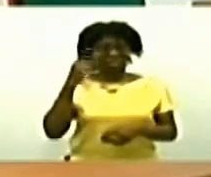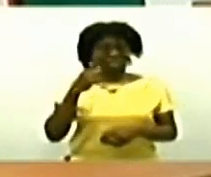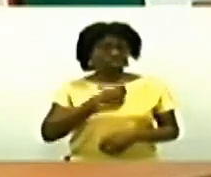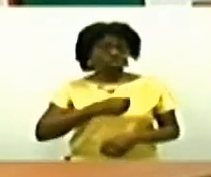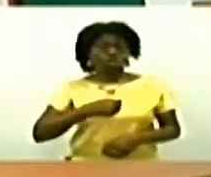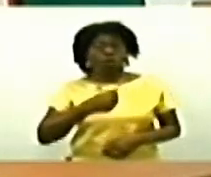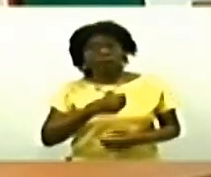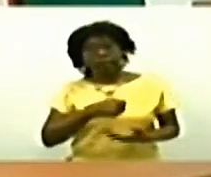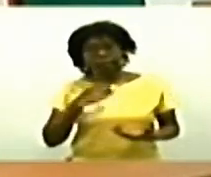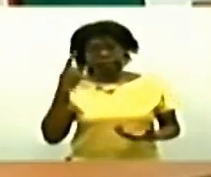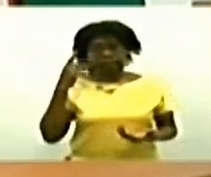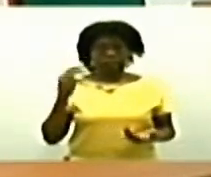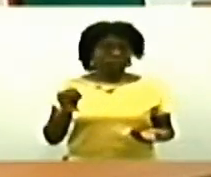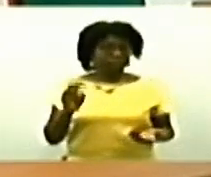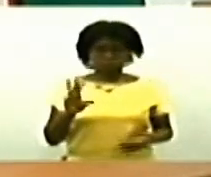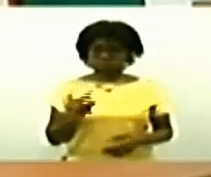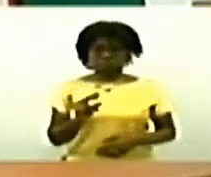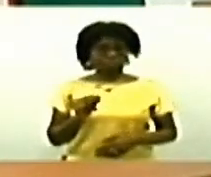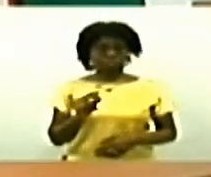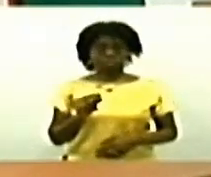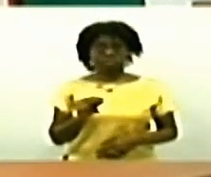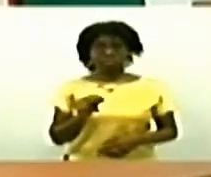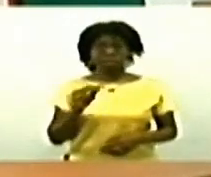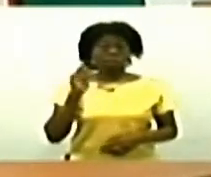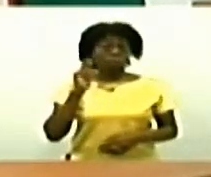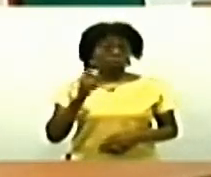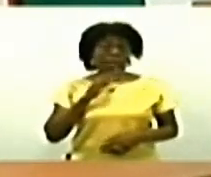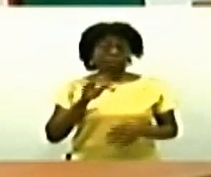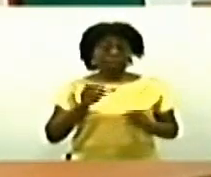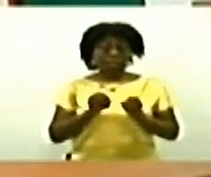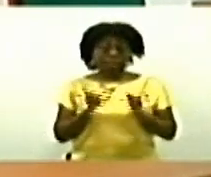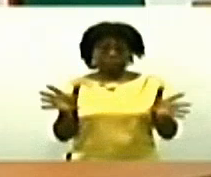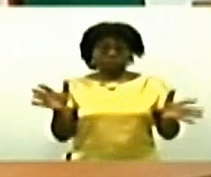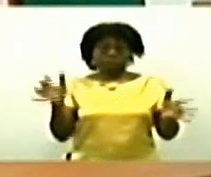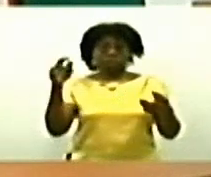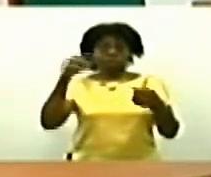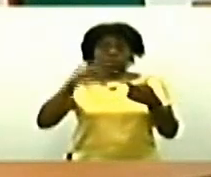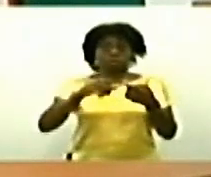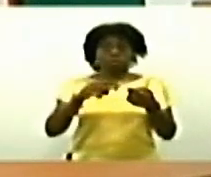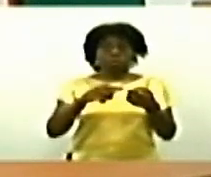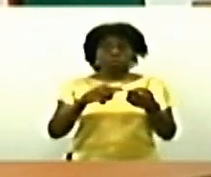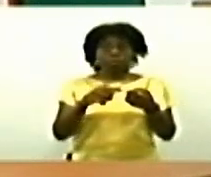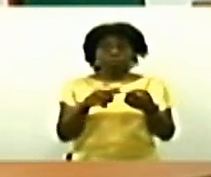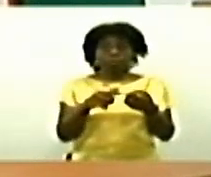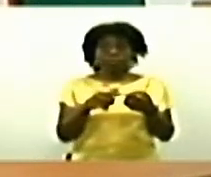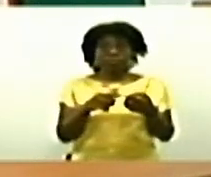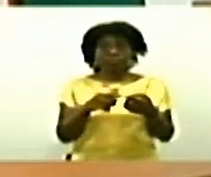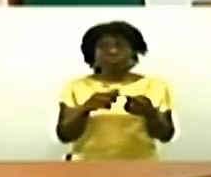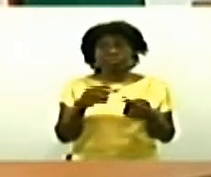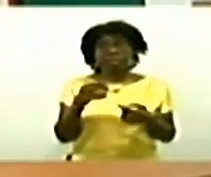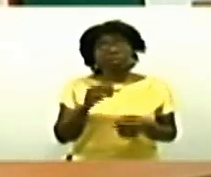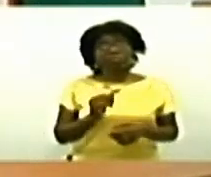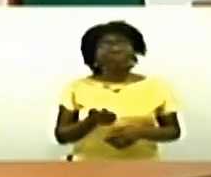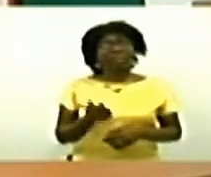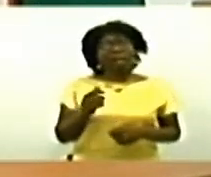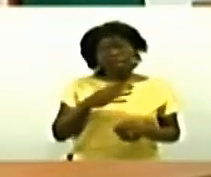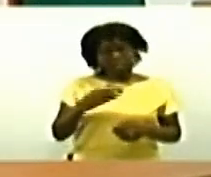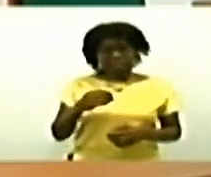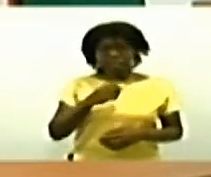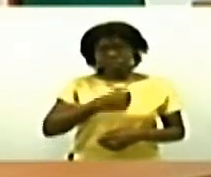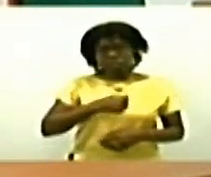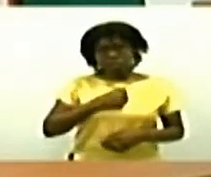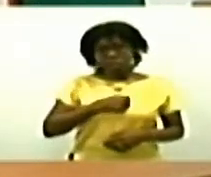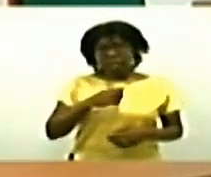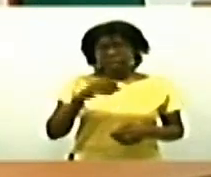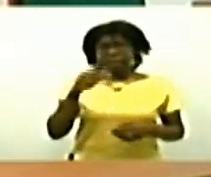a job because you're sorry for them. You will be exposing them, and it's a pity that Senator Lewis has